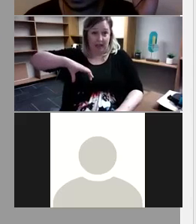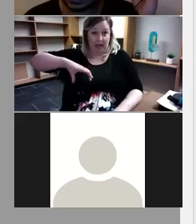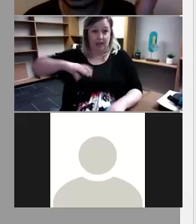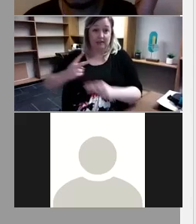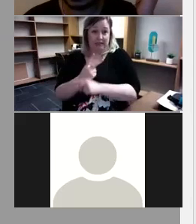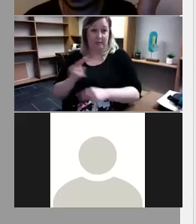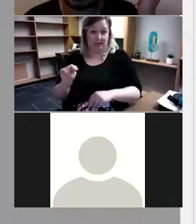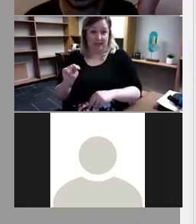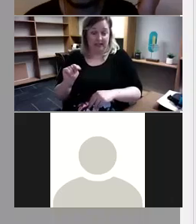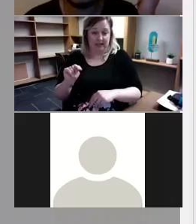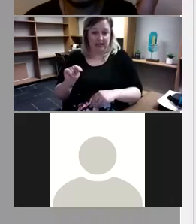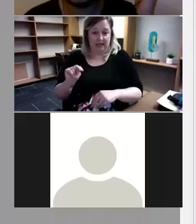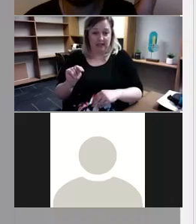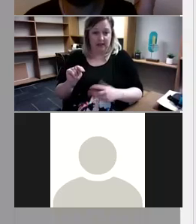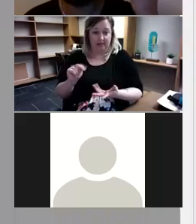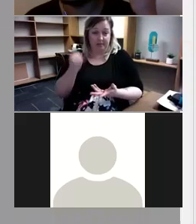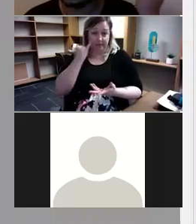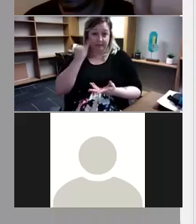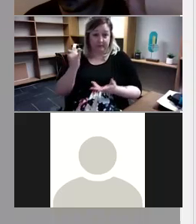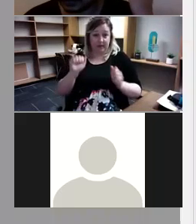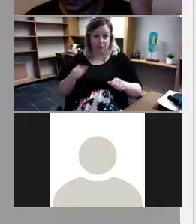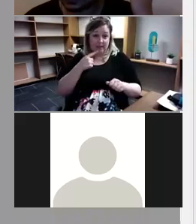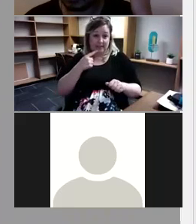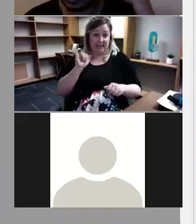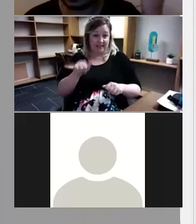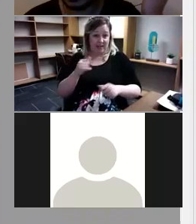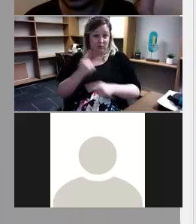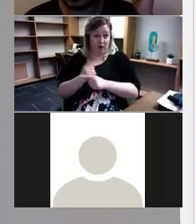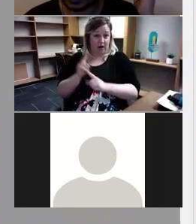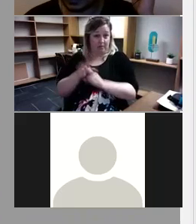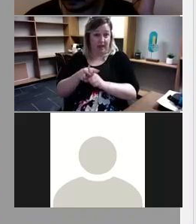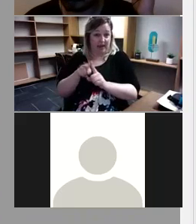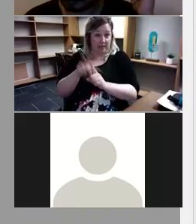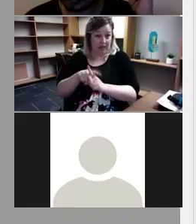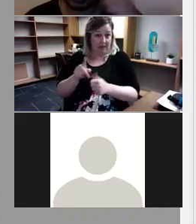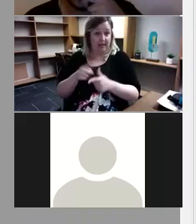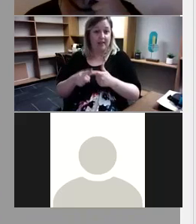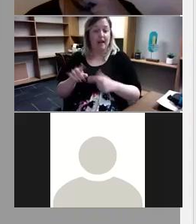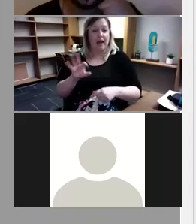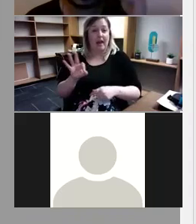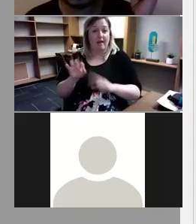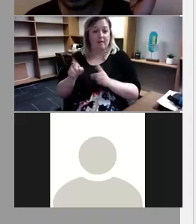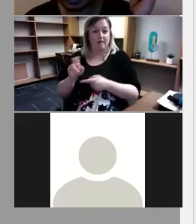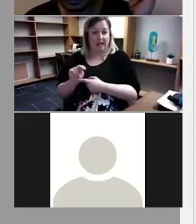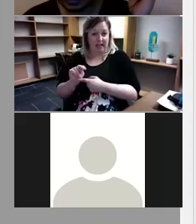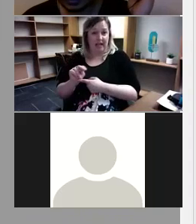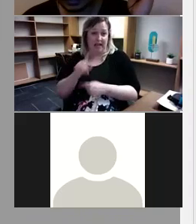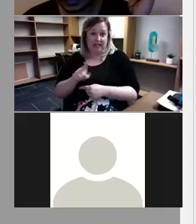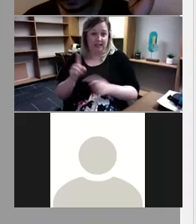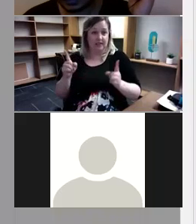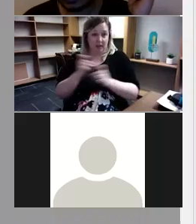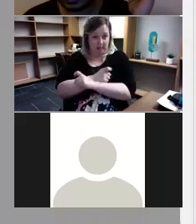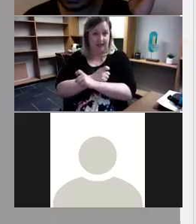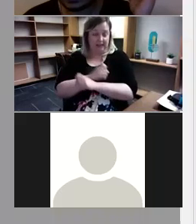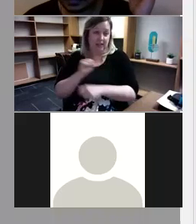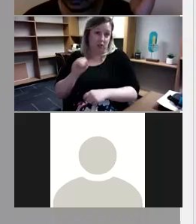that is the case and it does apply, then f of n is your time complexity. So we get n, right? In